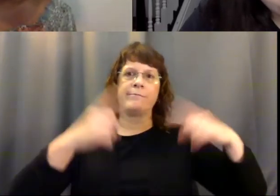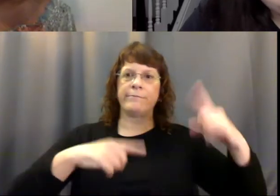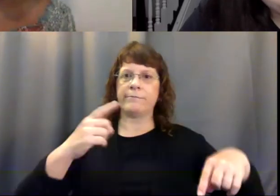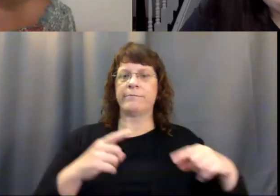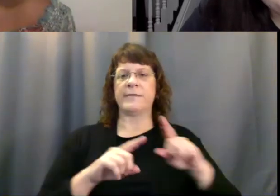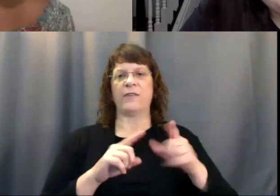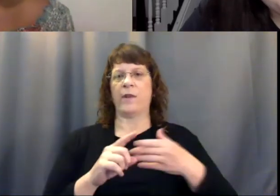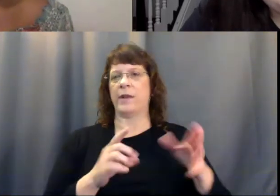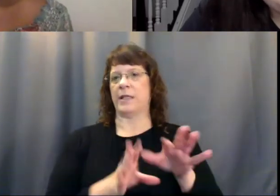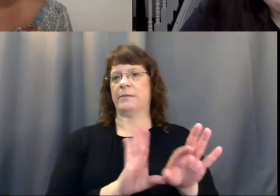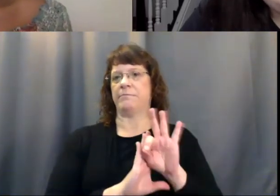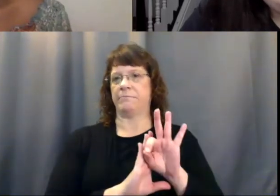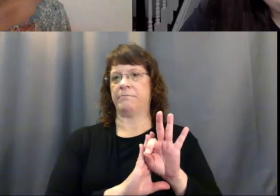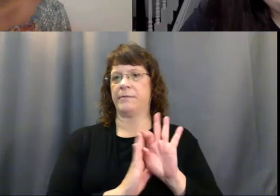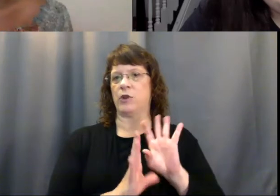choose from.